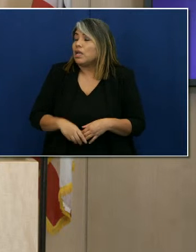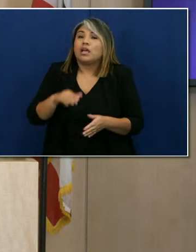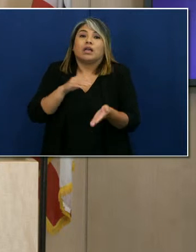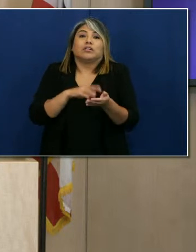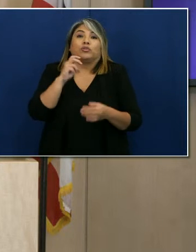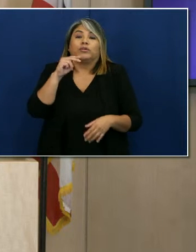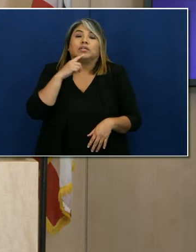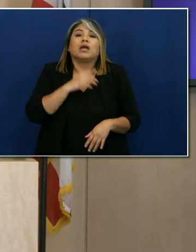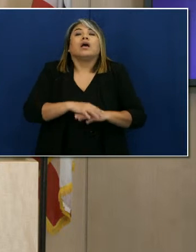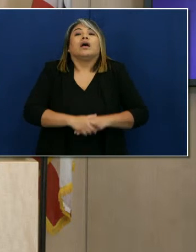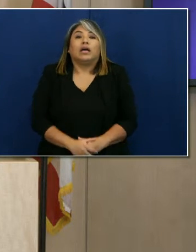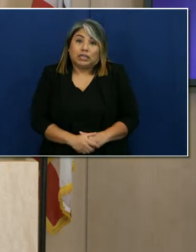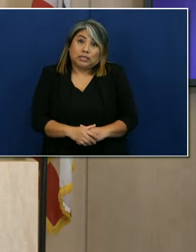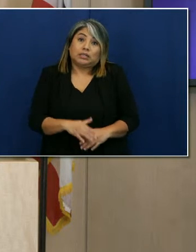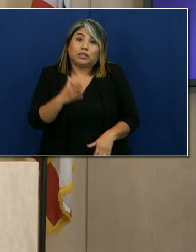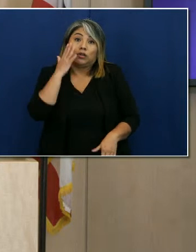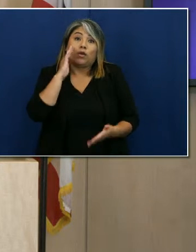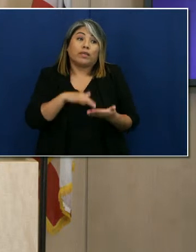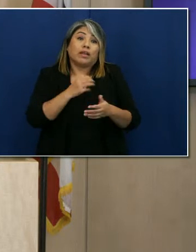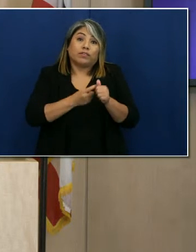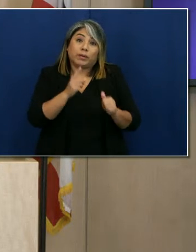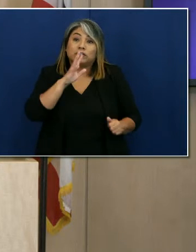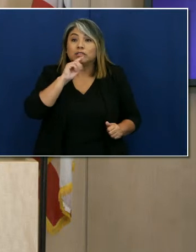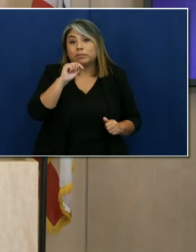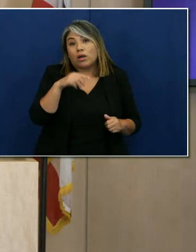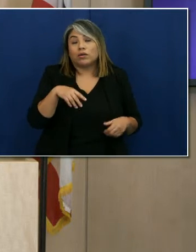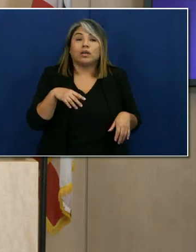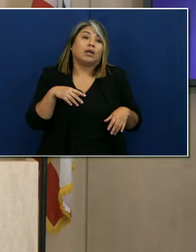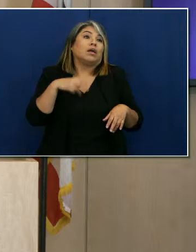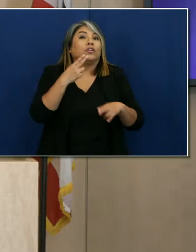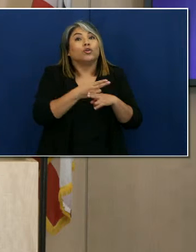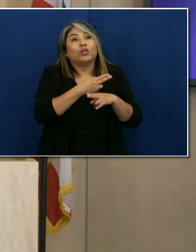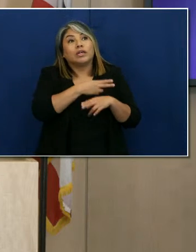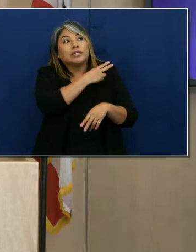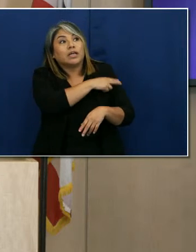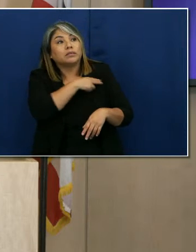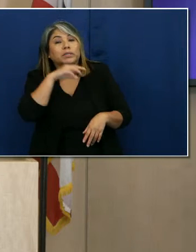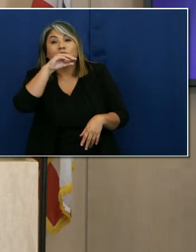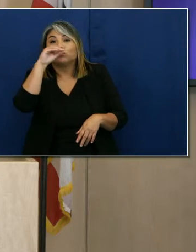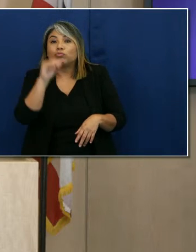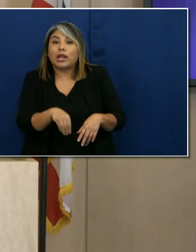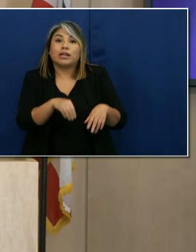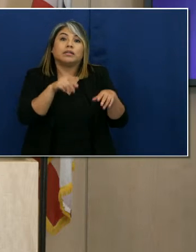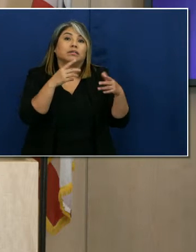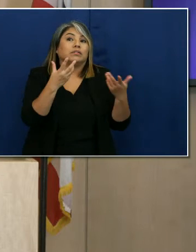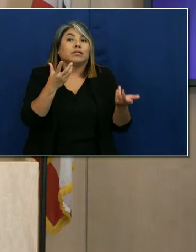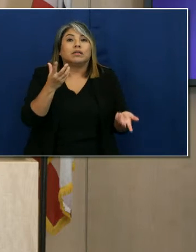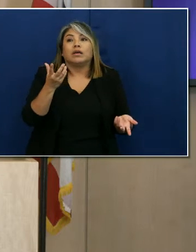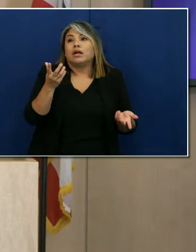You know, everybody talks about utilizing the hospitalization rates as